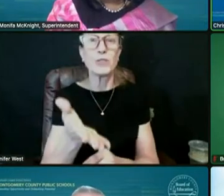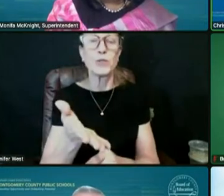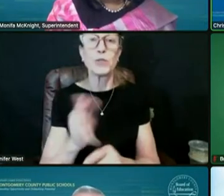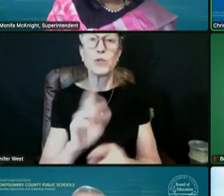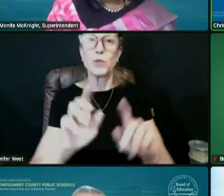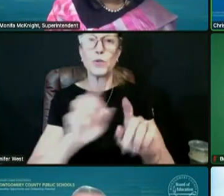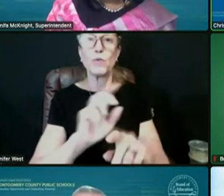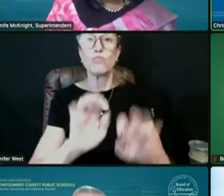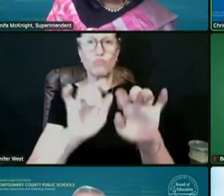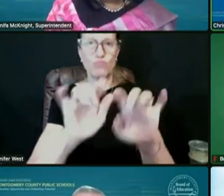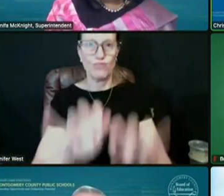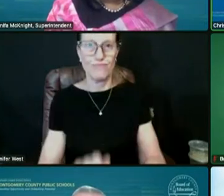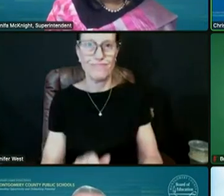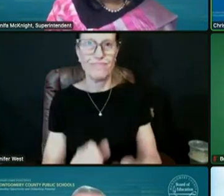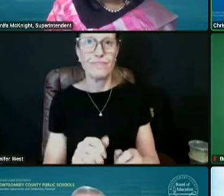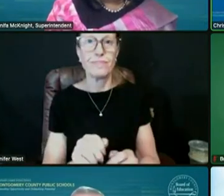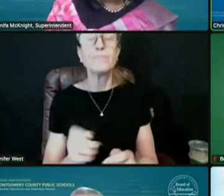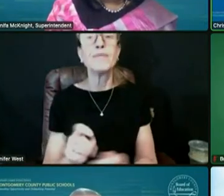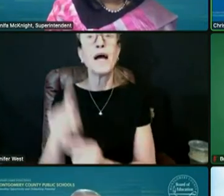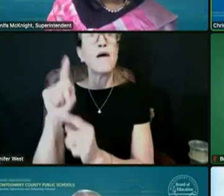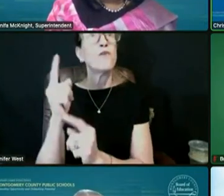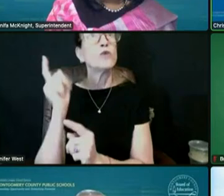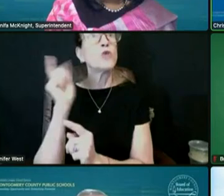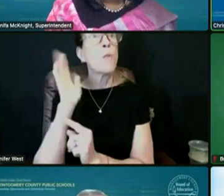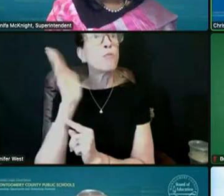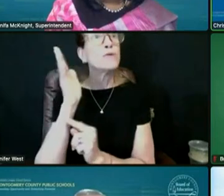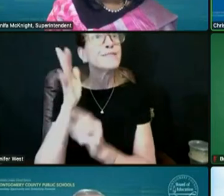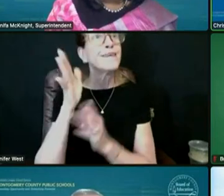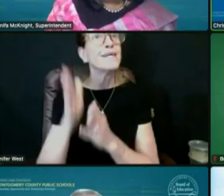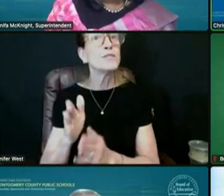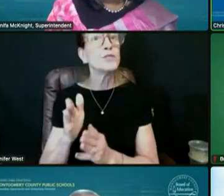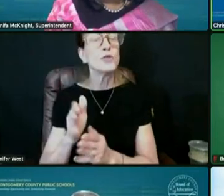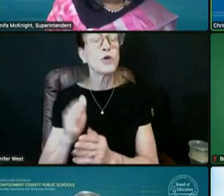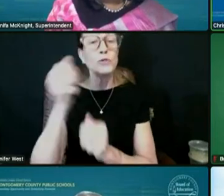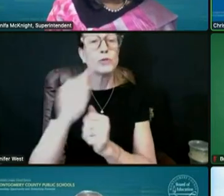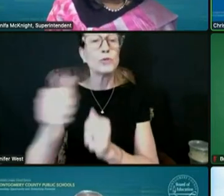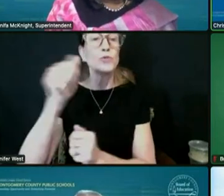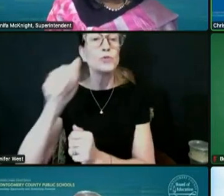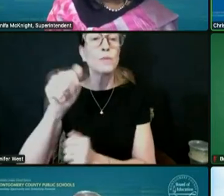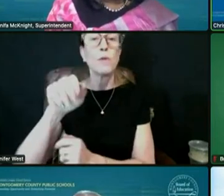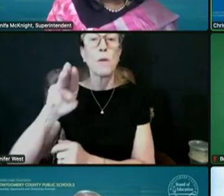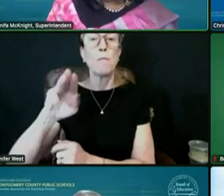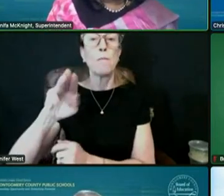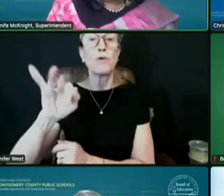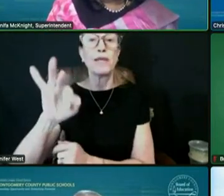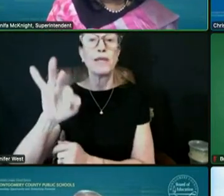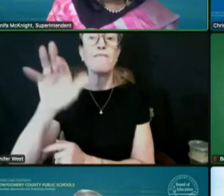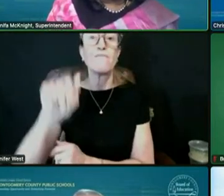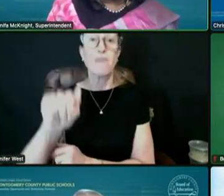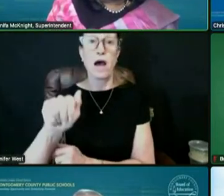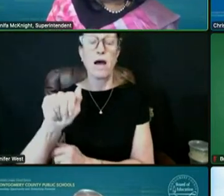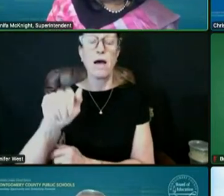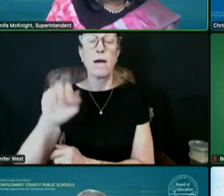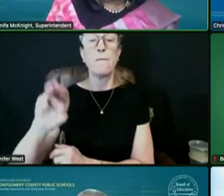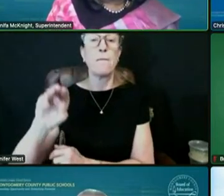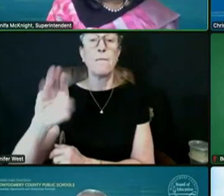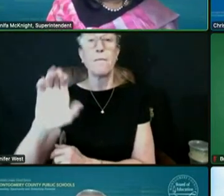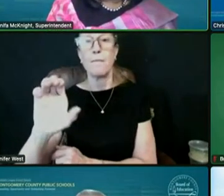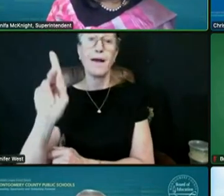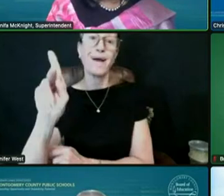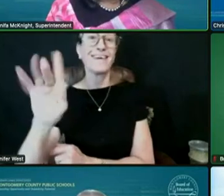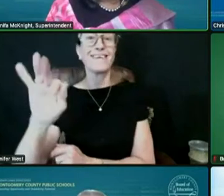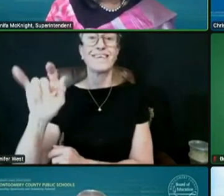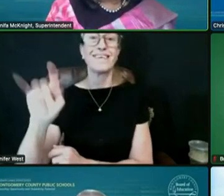first presenter, our superintendent of schools, Dr. Monifa McKnight. Dr. McKnight. Thank you, Chris, and good